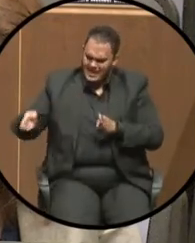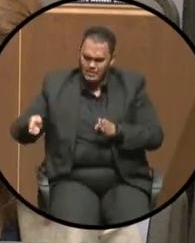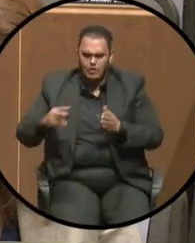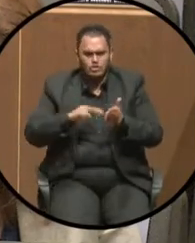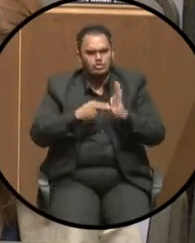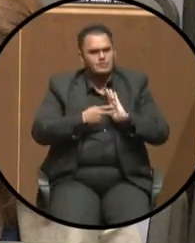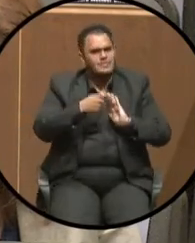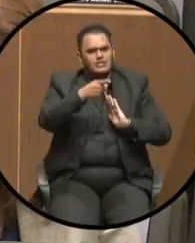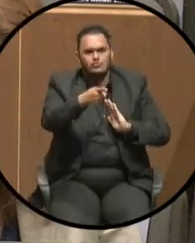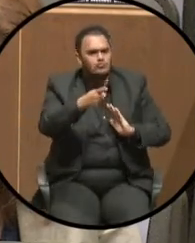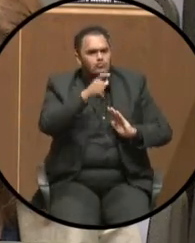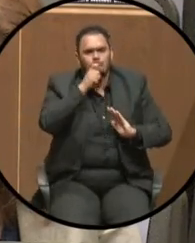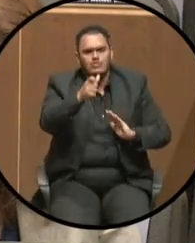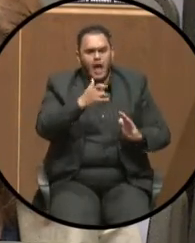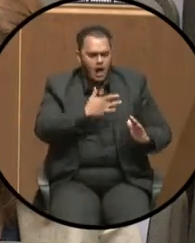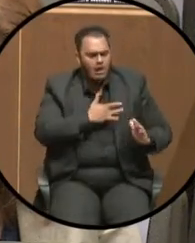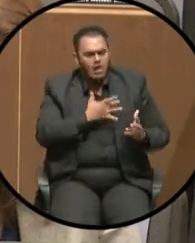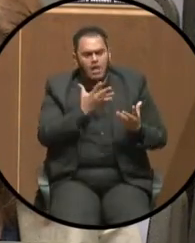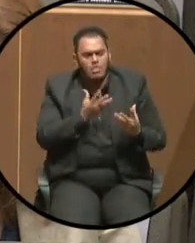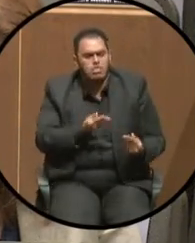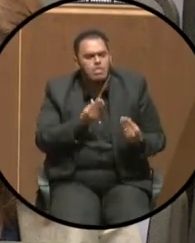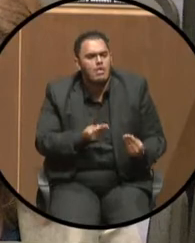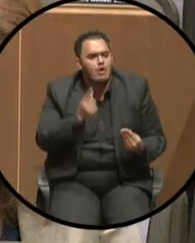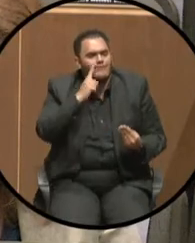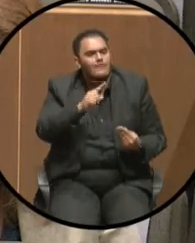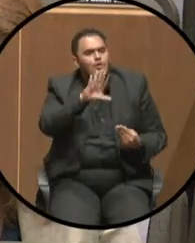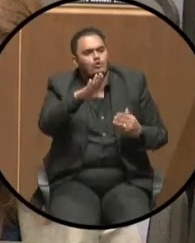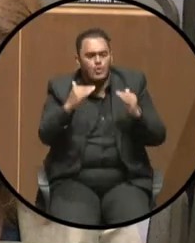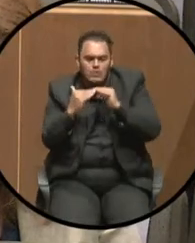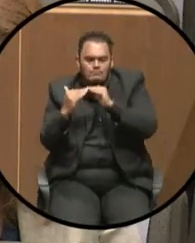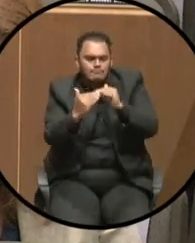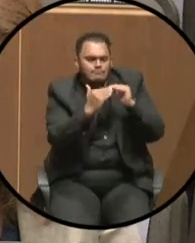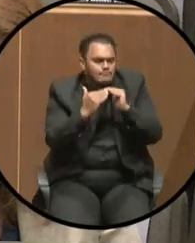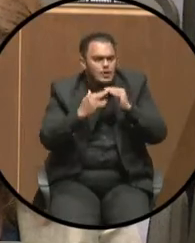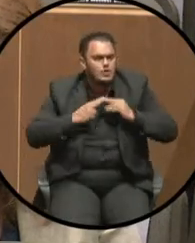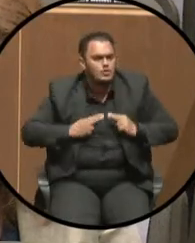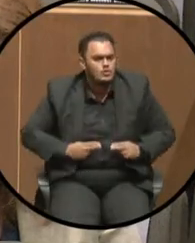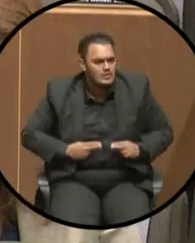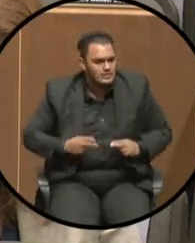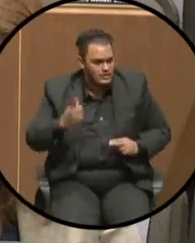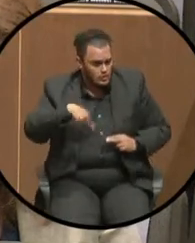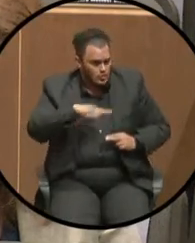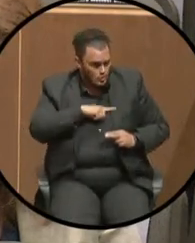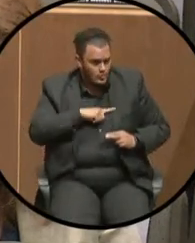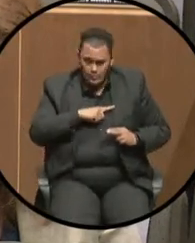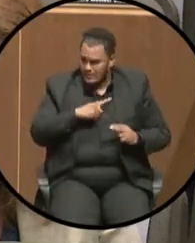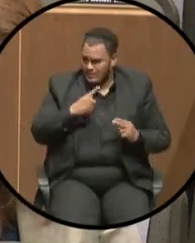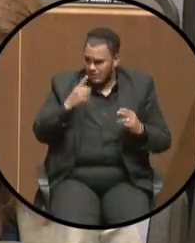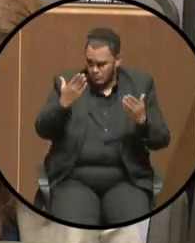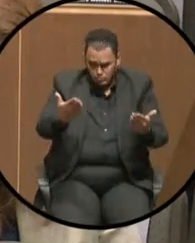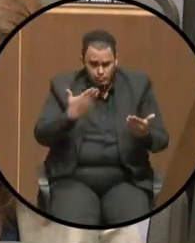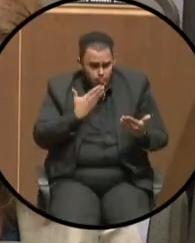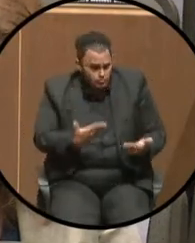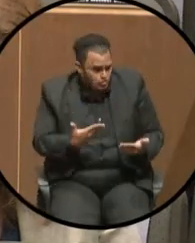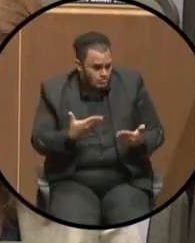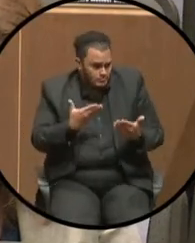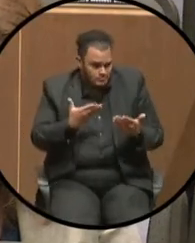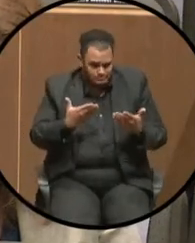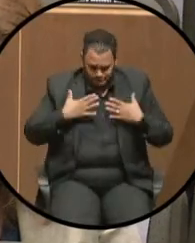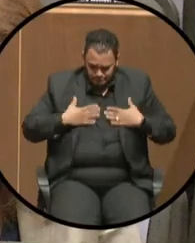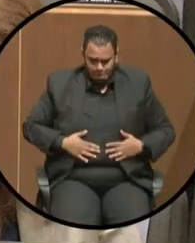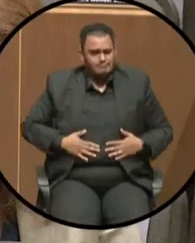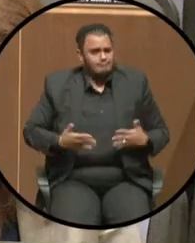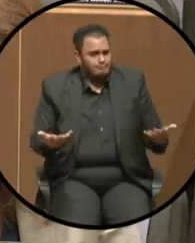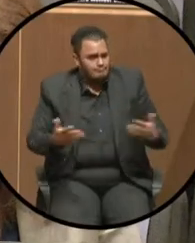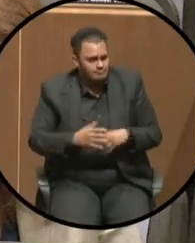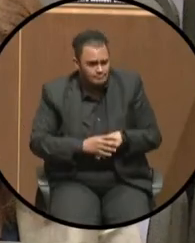human beings is what makes us a great species here. This is not an object of tyranny.